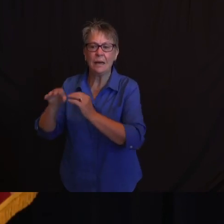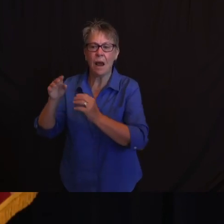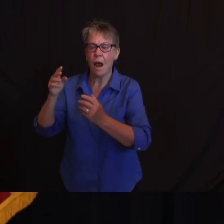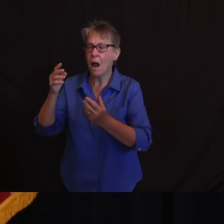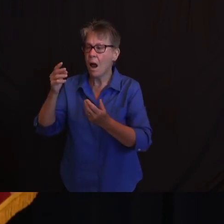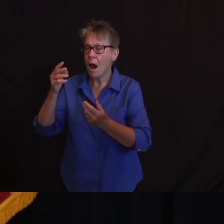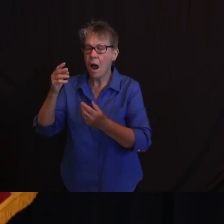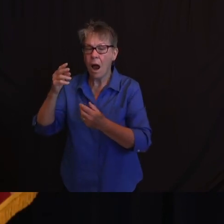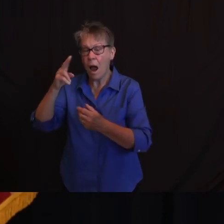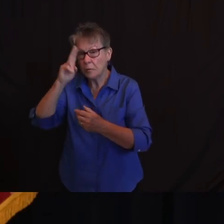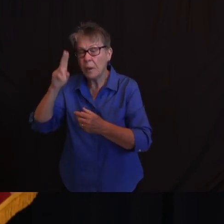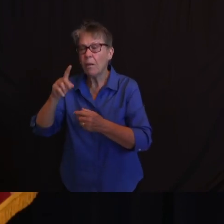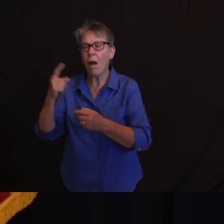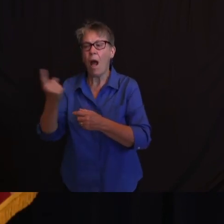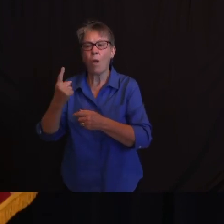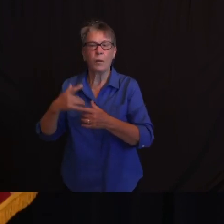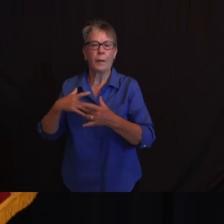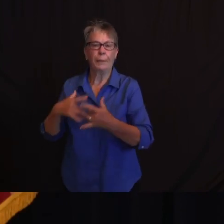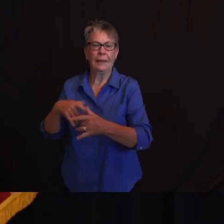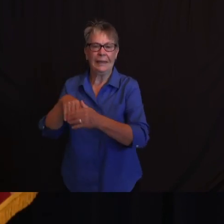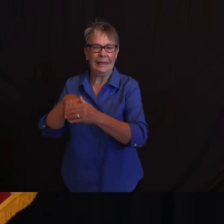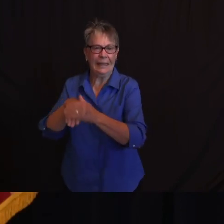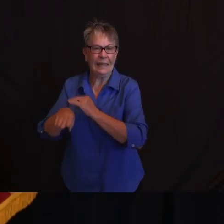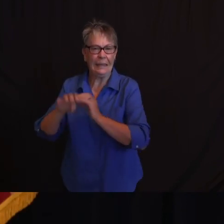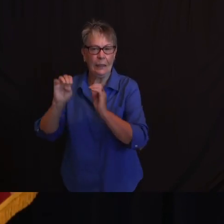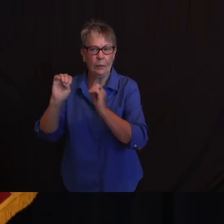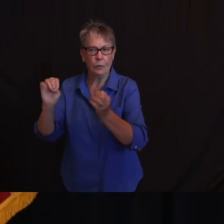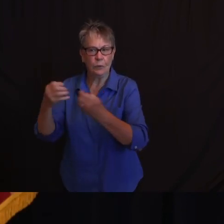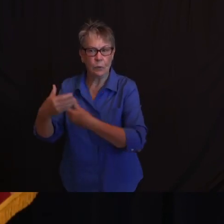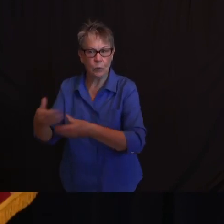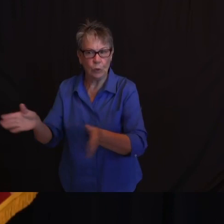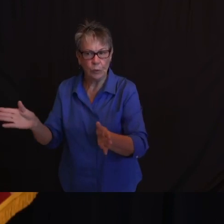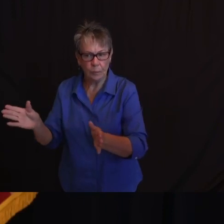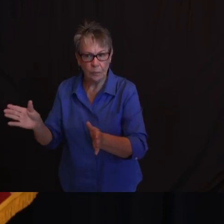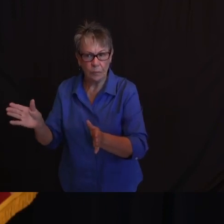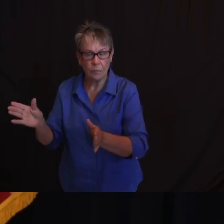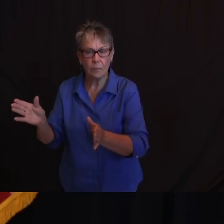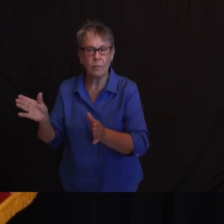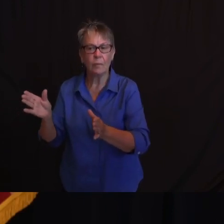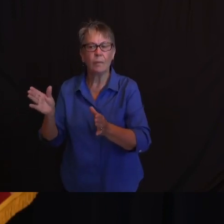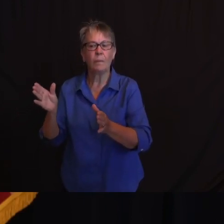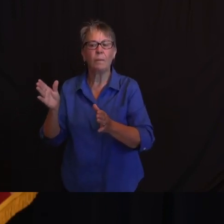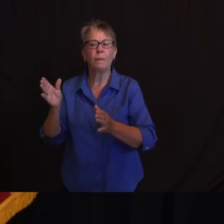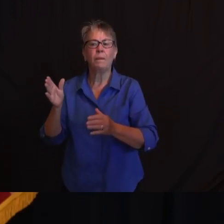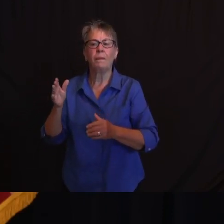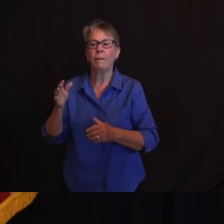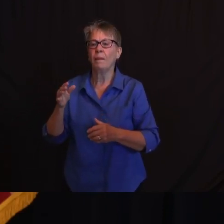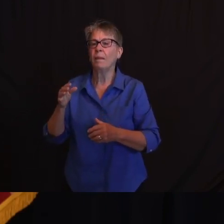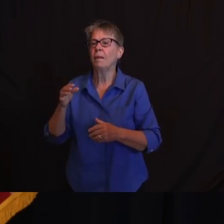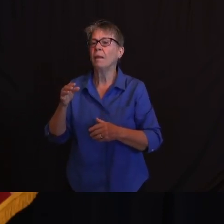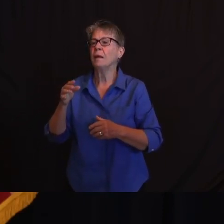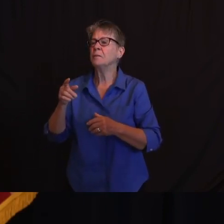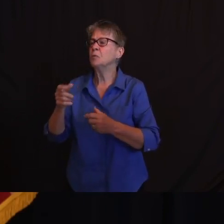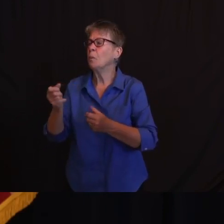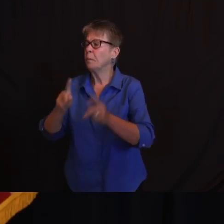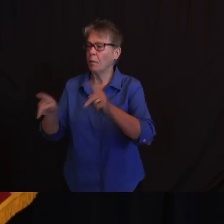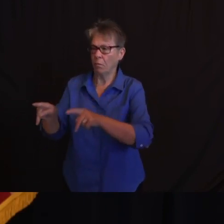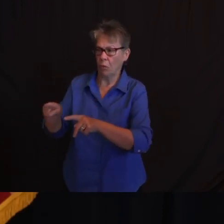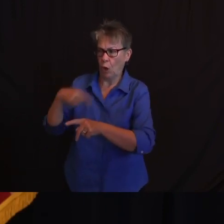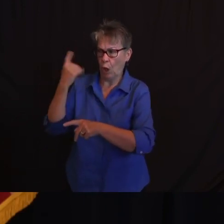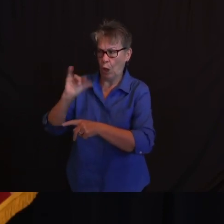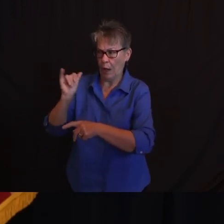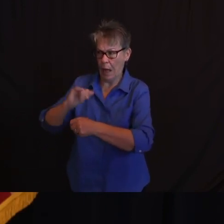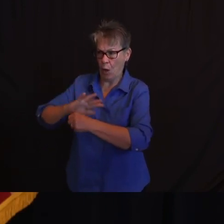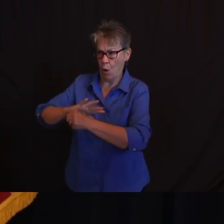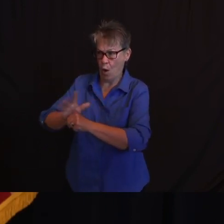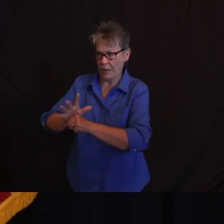watch very closely every day the number of visits to emergency departments for symptoms that are suggestive that they could be related to COVID. Like I